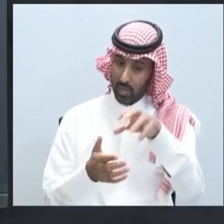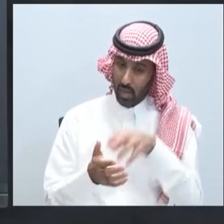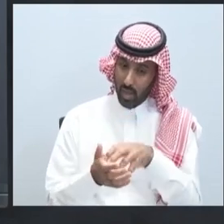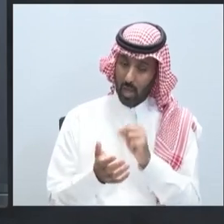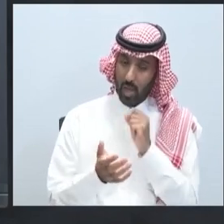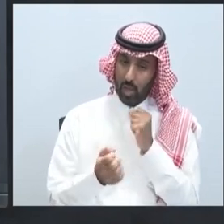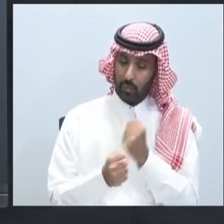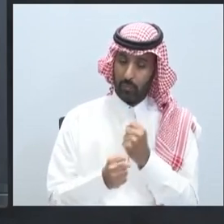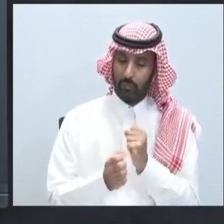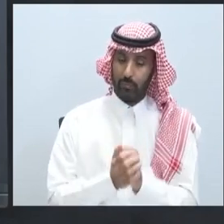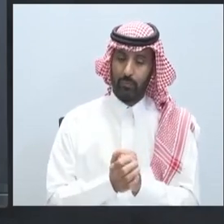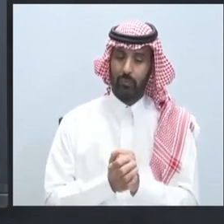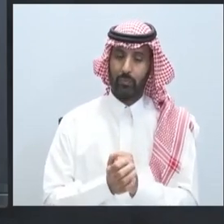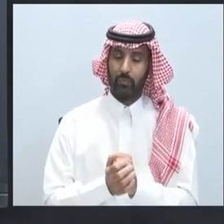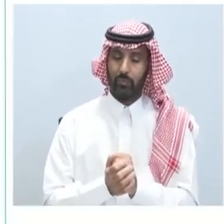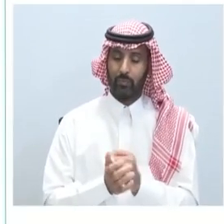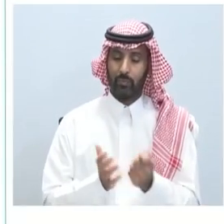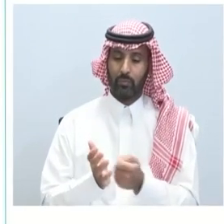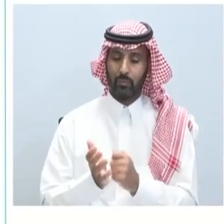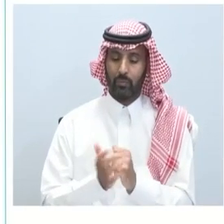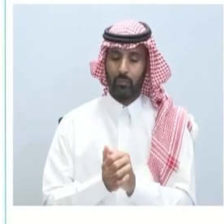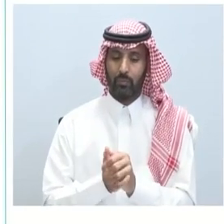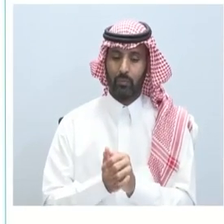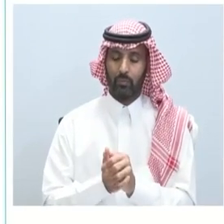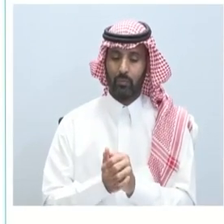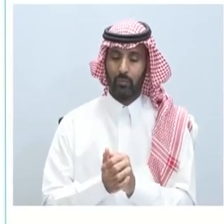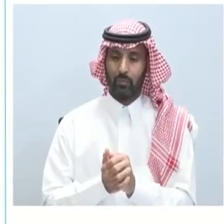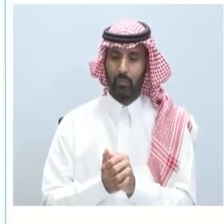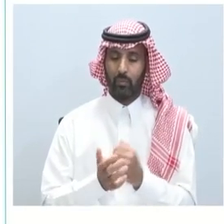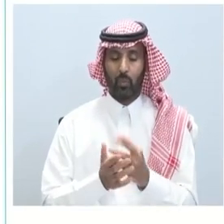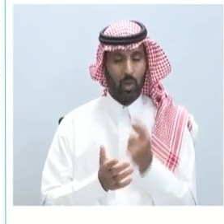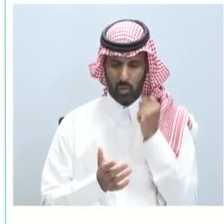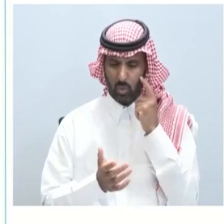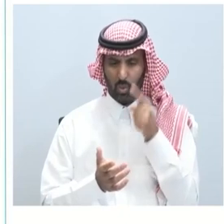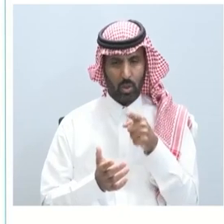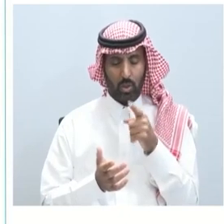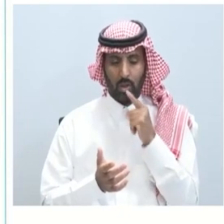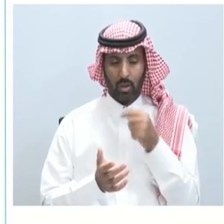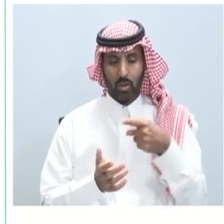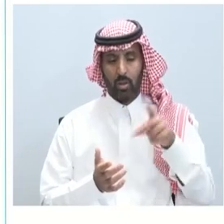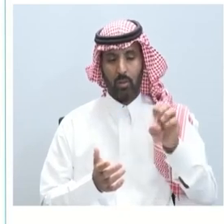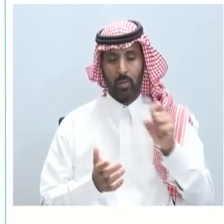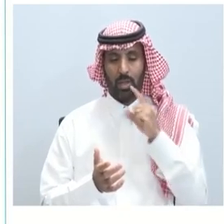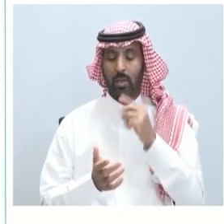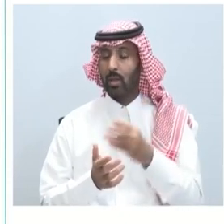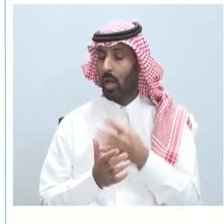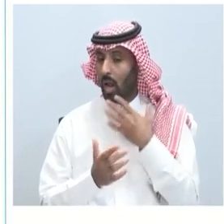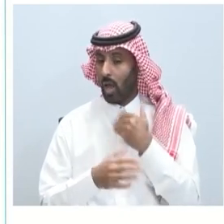his work. So this is, here is a dilemma. So what do you think the words moral and ethical